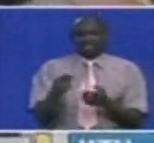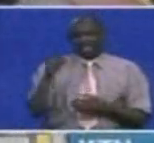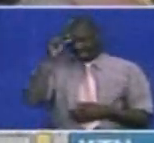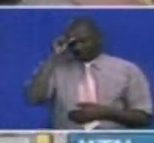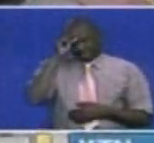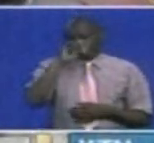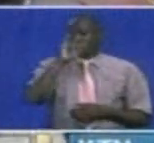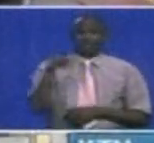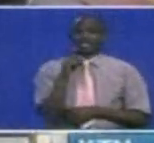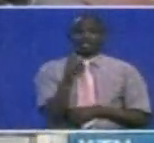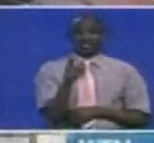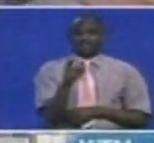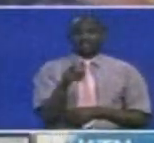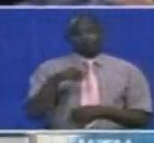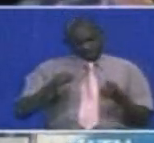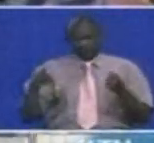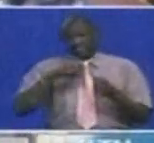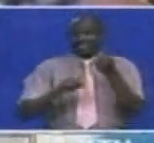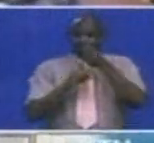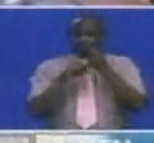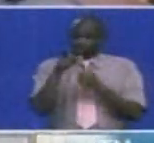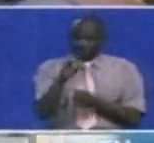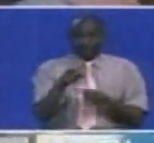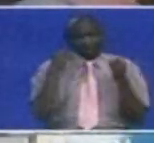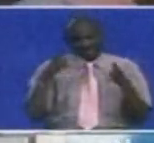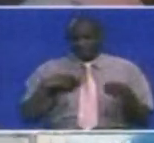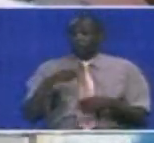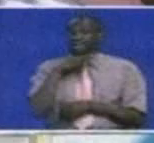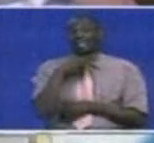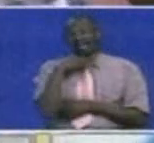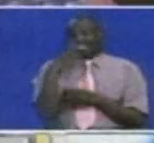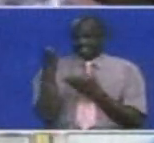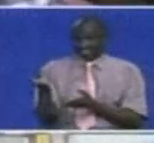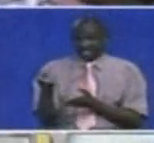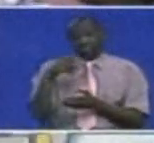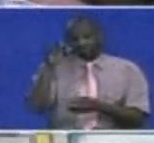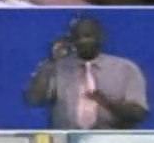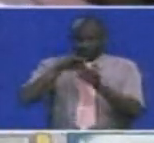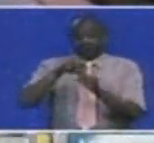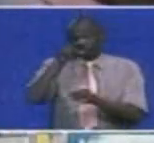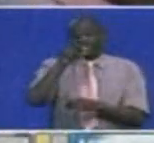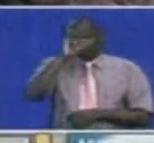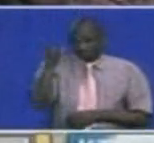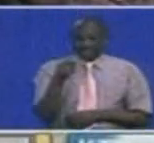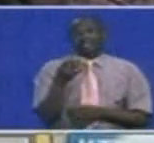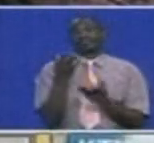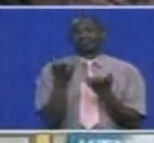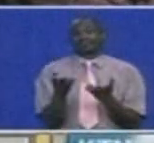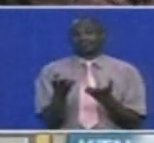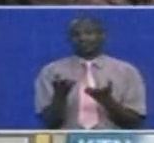Jubilee nilitetea wale ambao wamepoteza maisha, walipigia hiyo serikali kura.